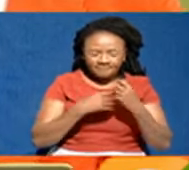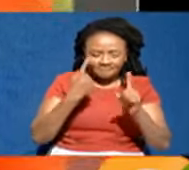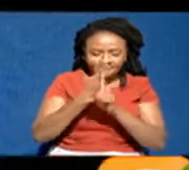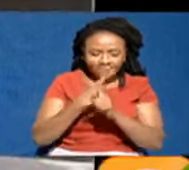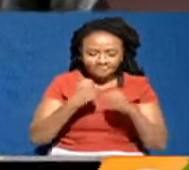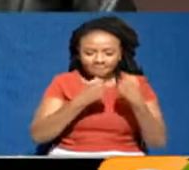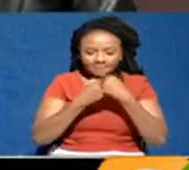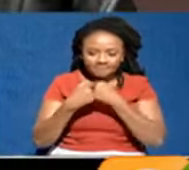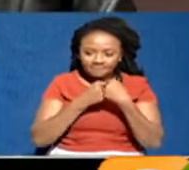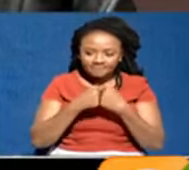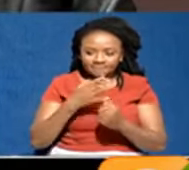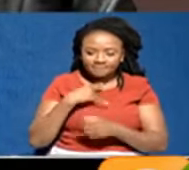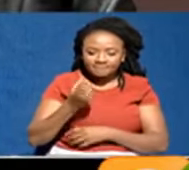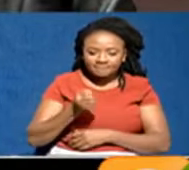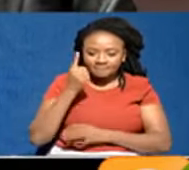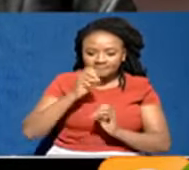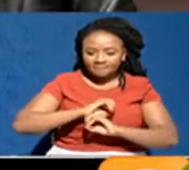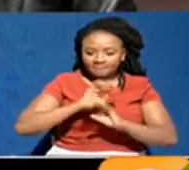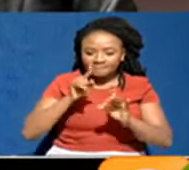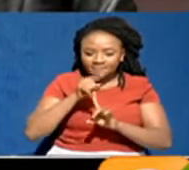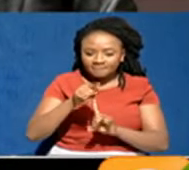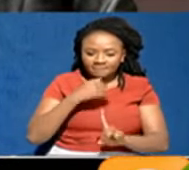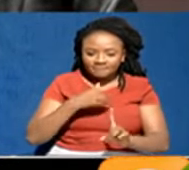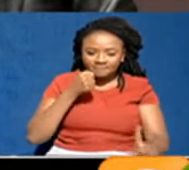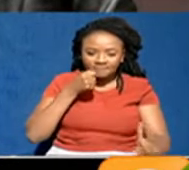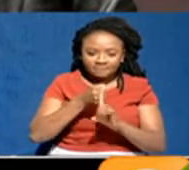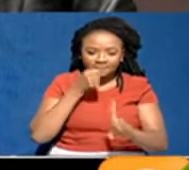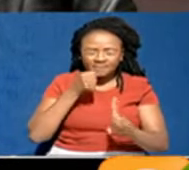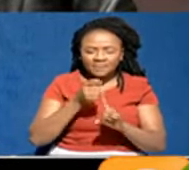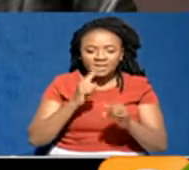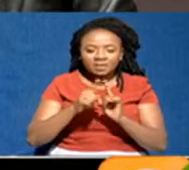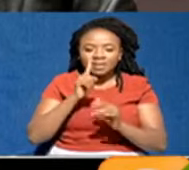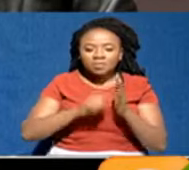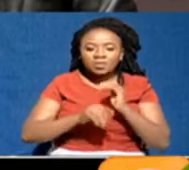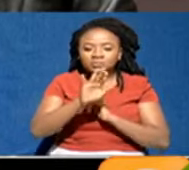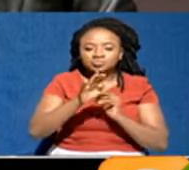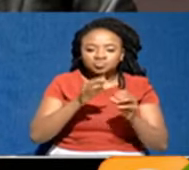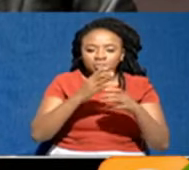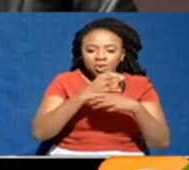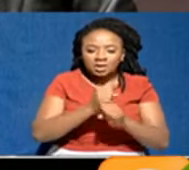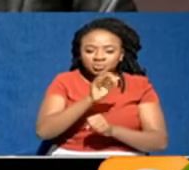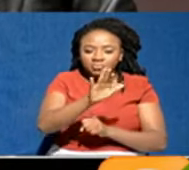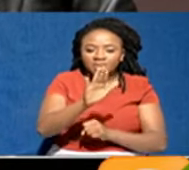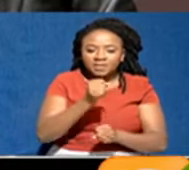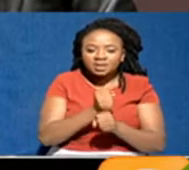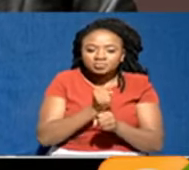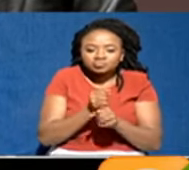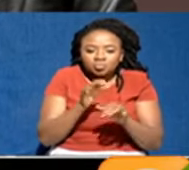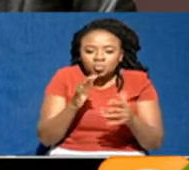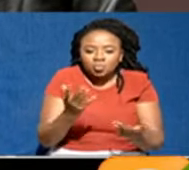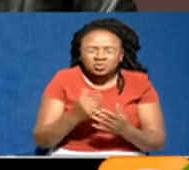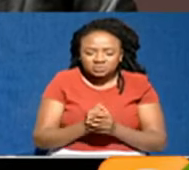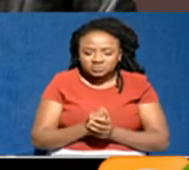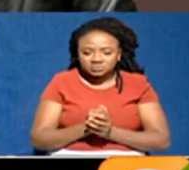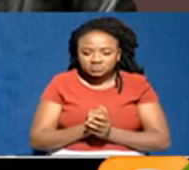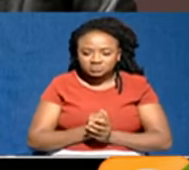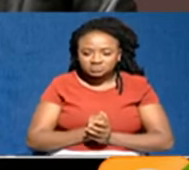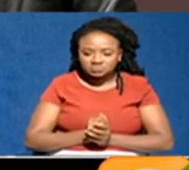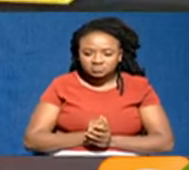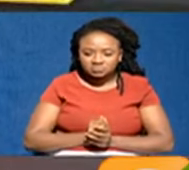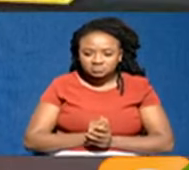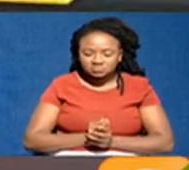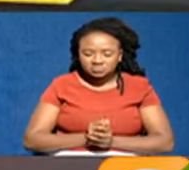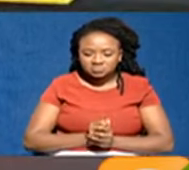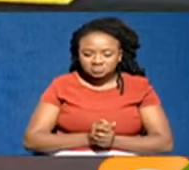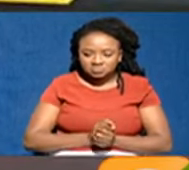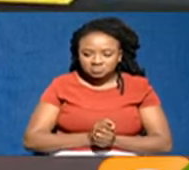of the numbers, if you will, so it actually has the impact. But what is your organization doing, the Bloomberg Philanthropies Initiative, in that regard?